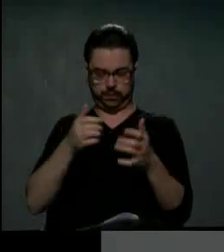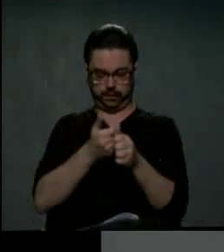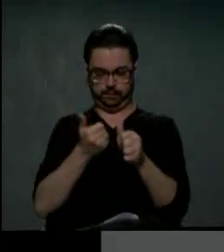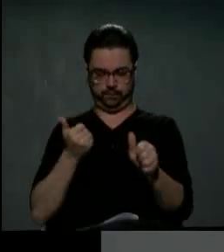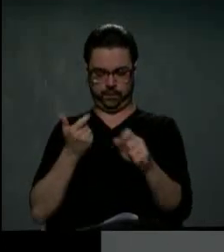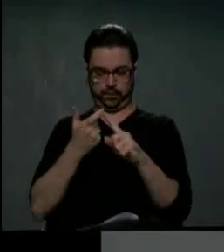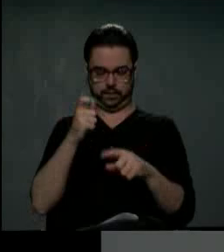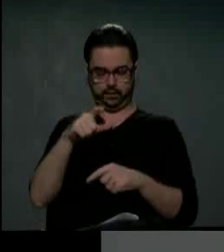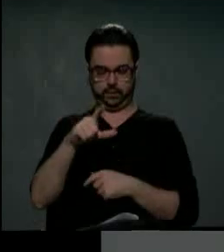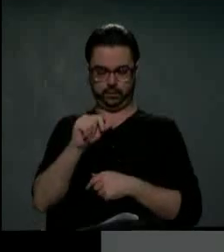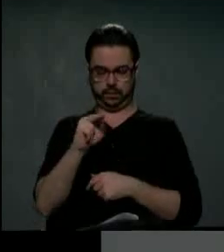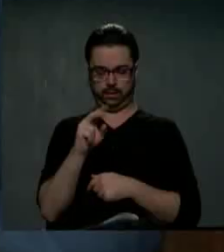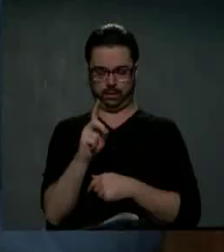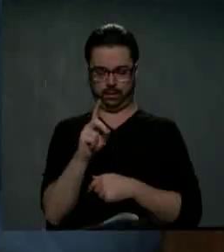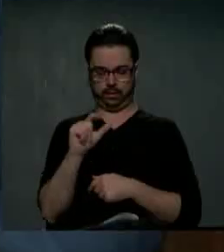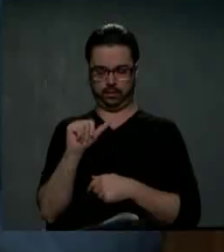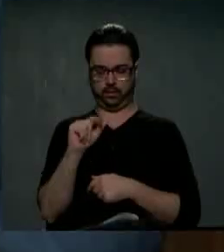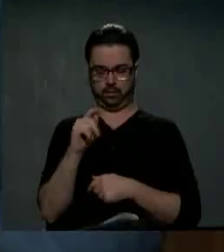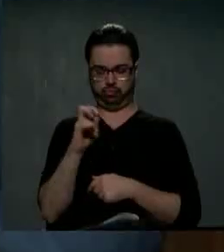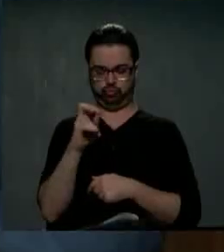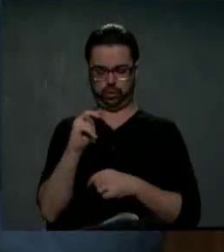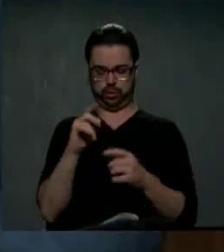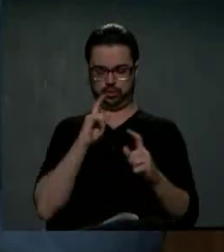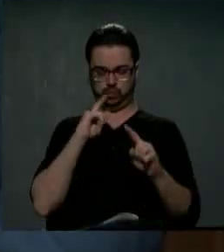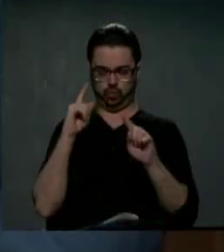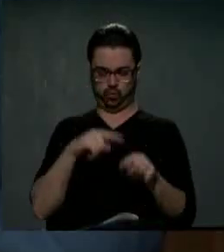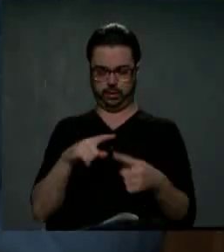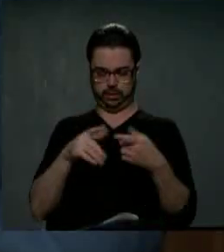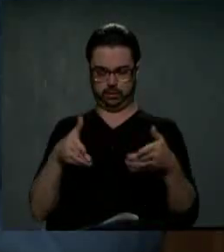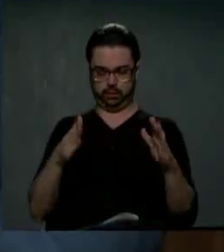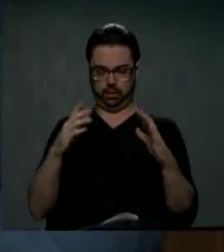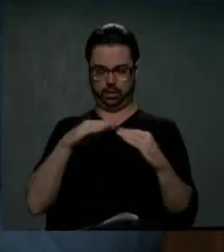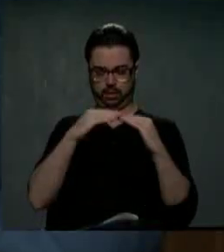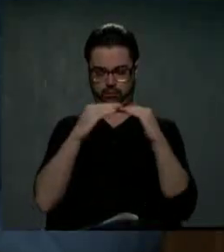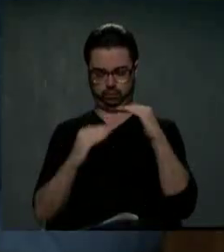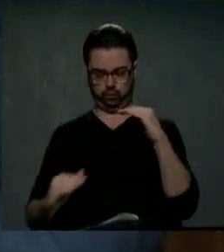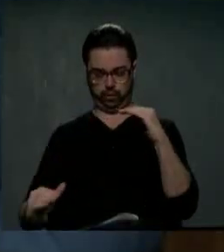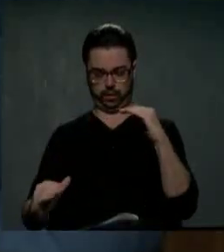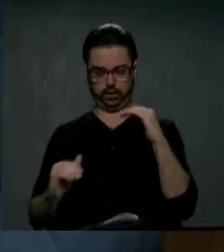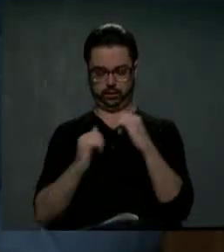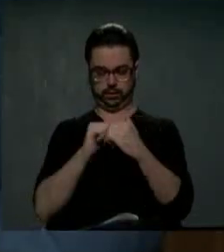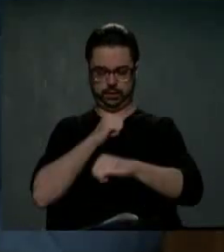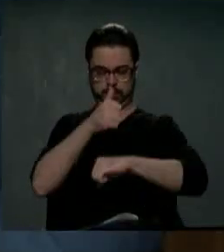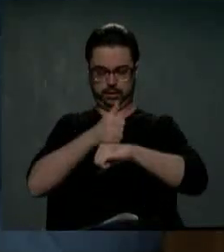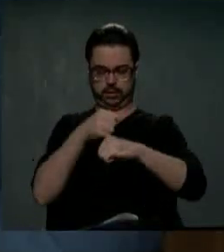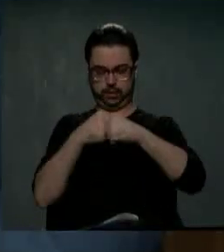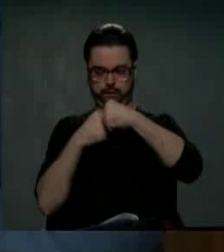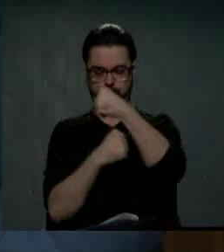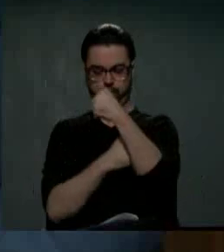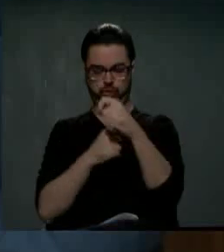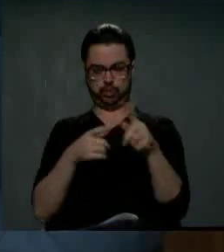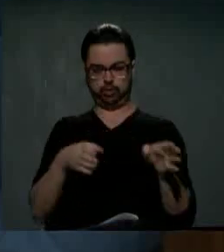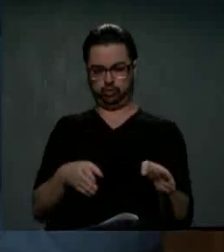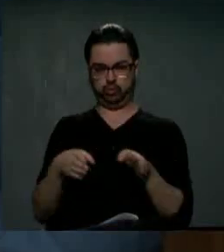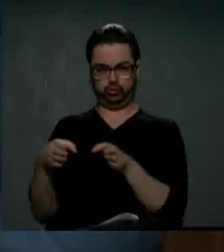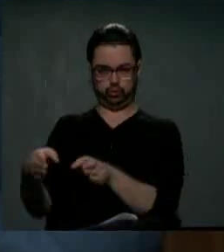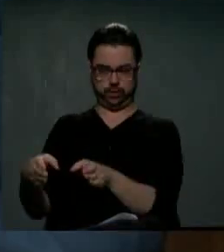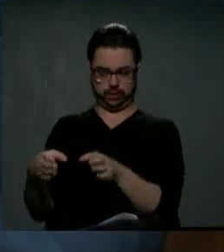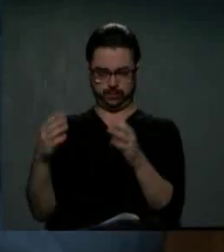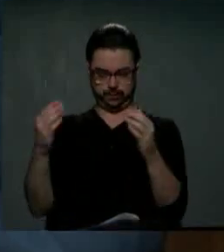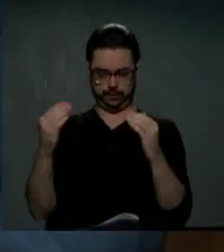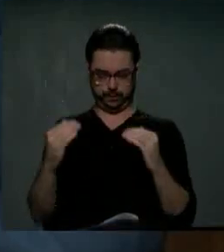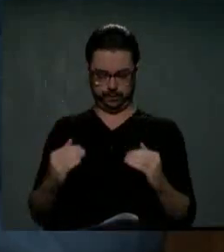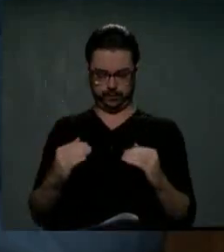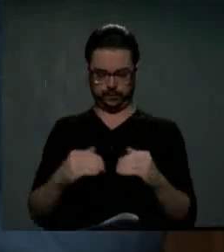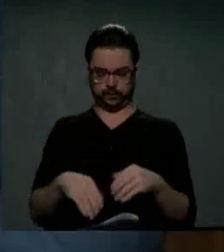streets for the subdivision. Item number 3, file number S-1817, Herndon, Lot 1, preliminary final plat,